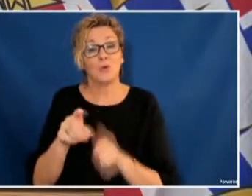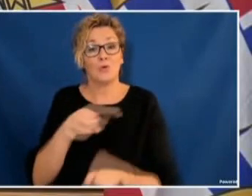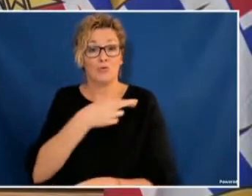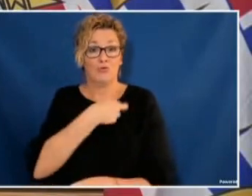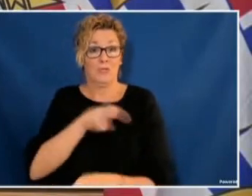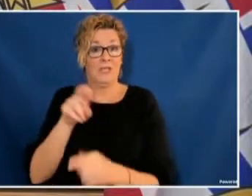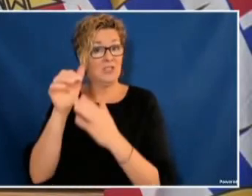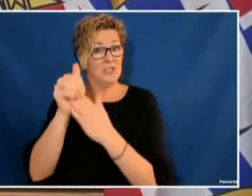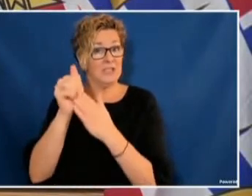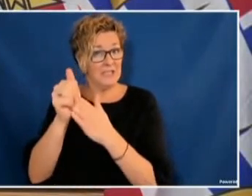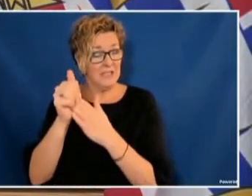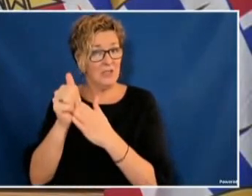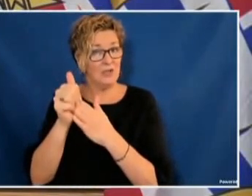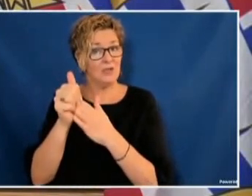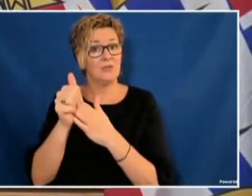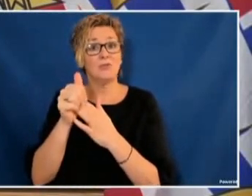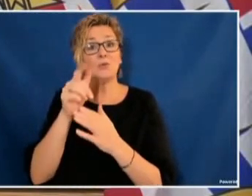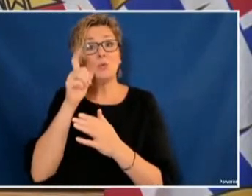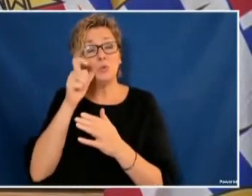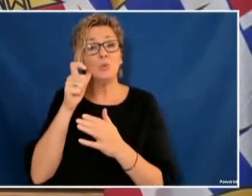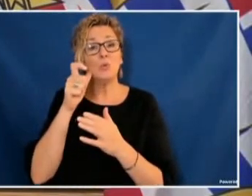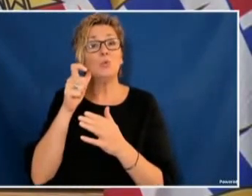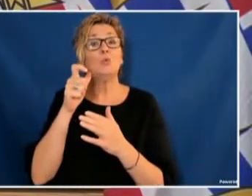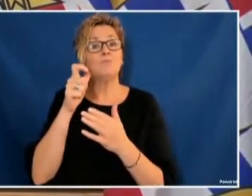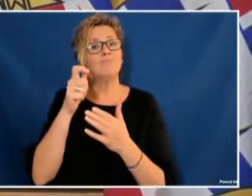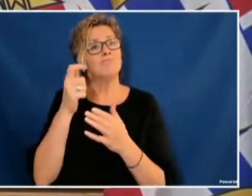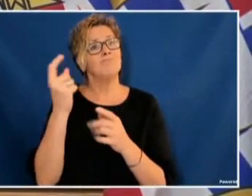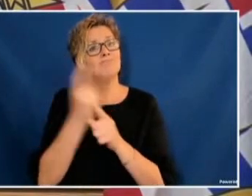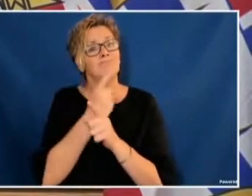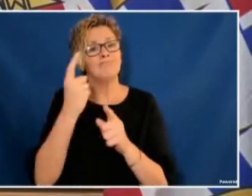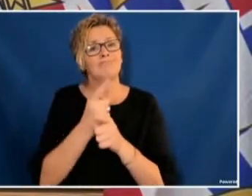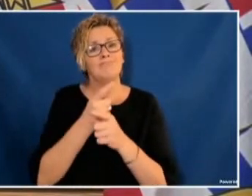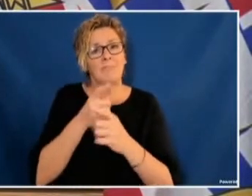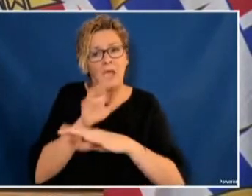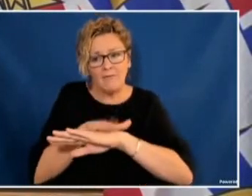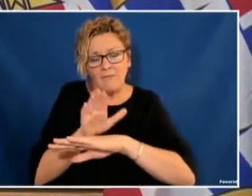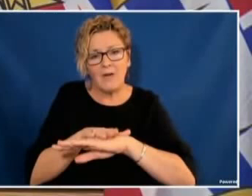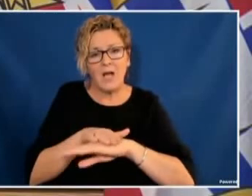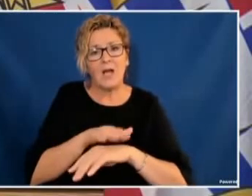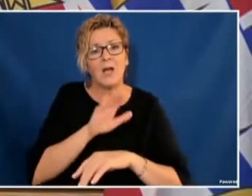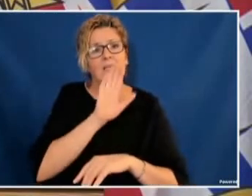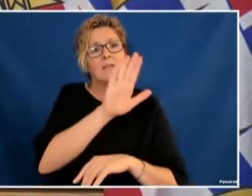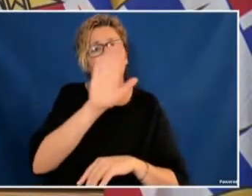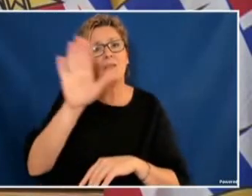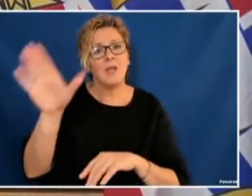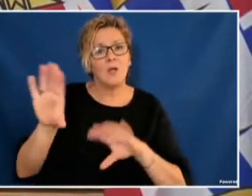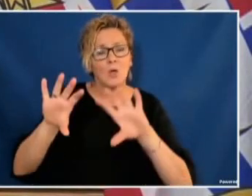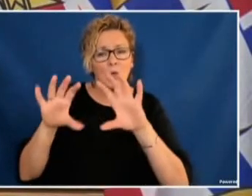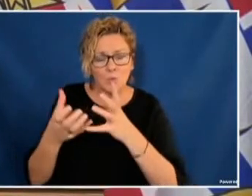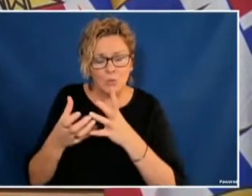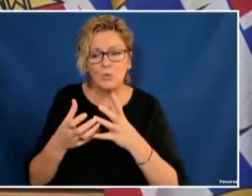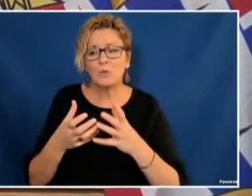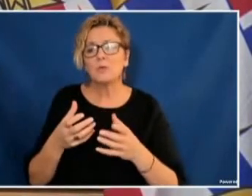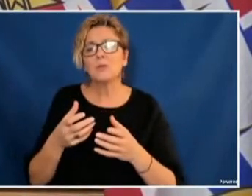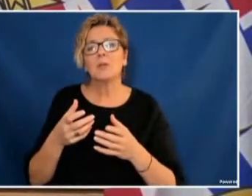And it is the lives of those who are closest to us that are most at risk when we take risks.